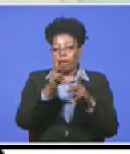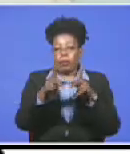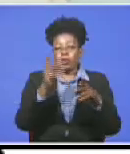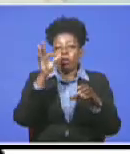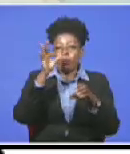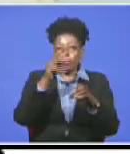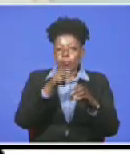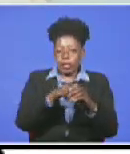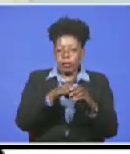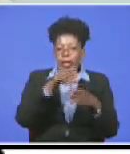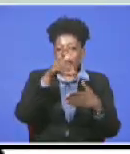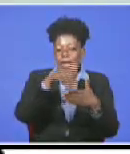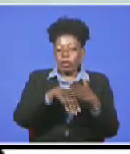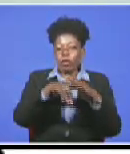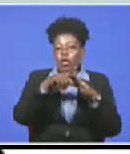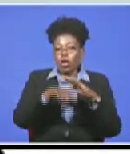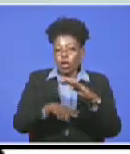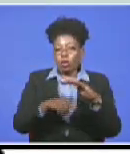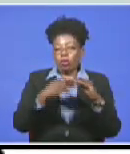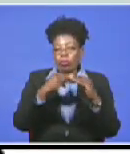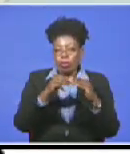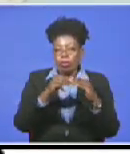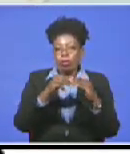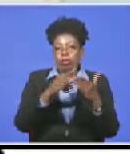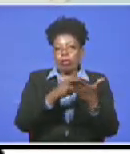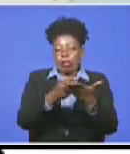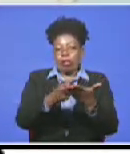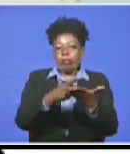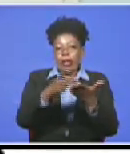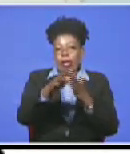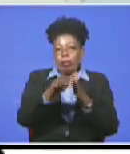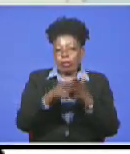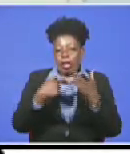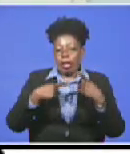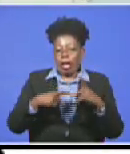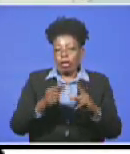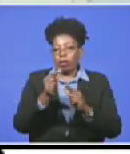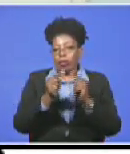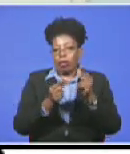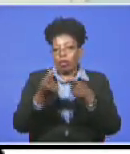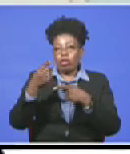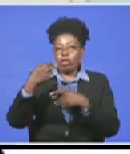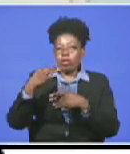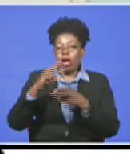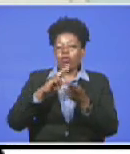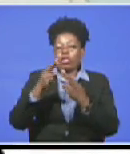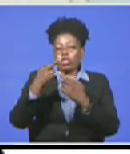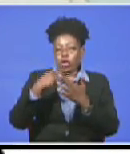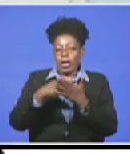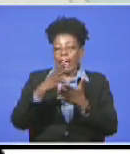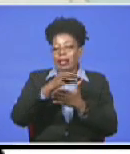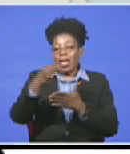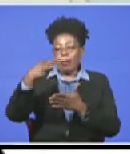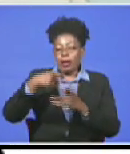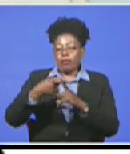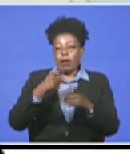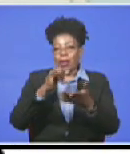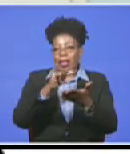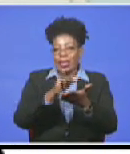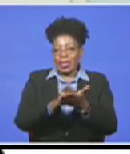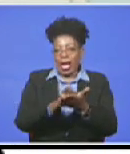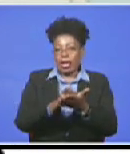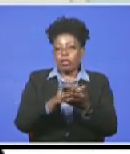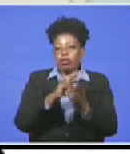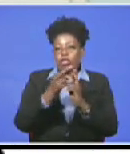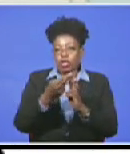participate in investments with low to minimum transaction fees. It allows them to generate a return and then to benefit from that return once